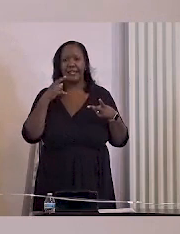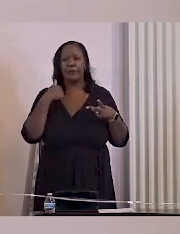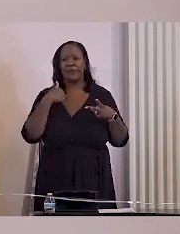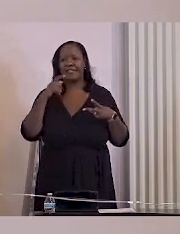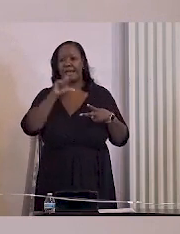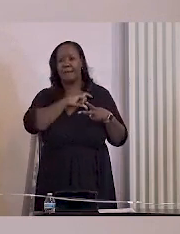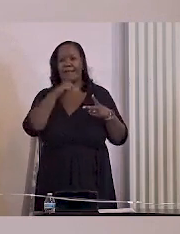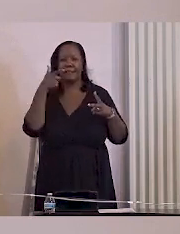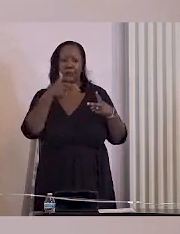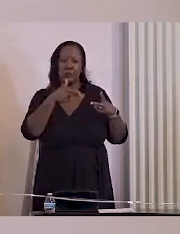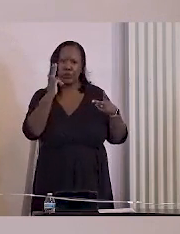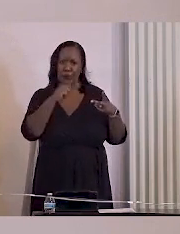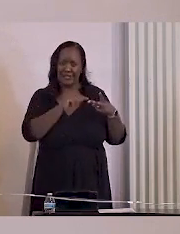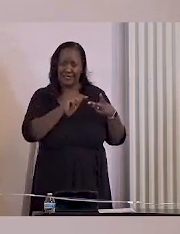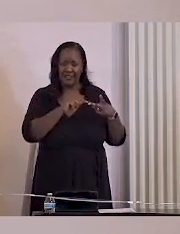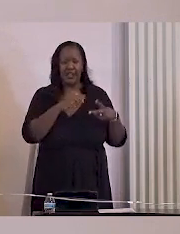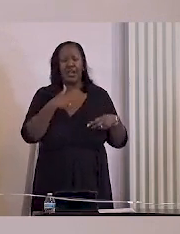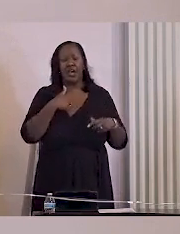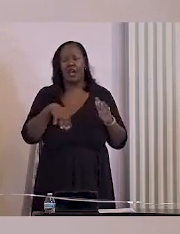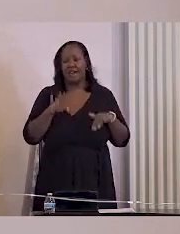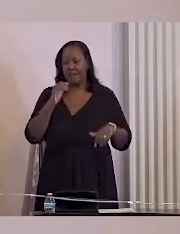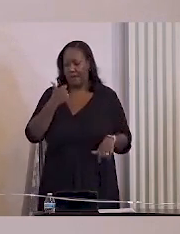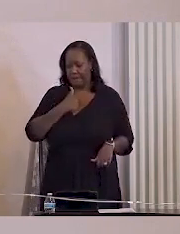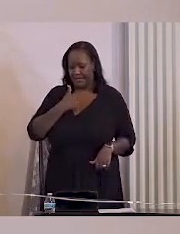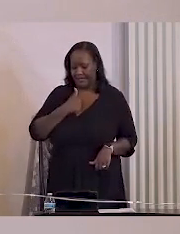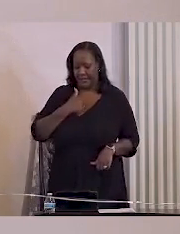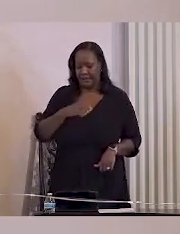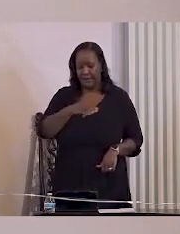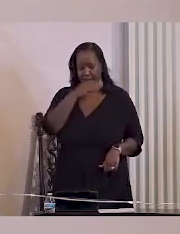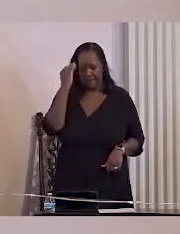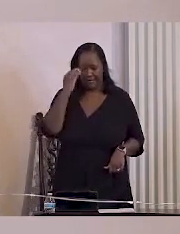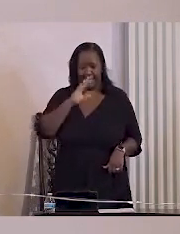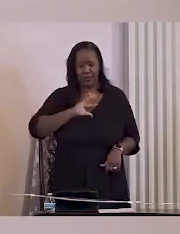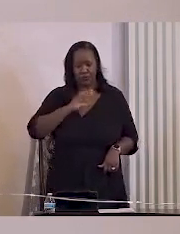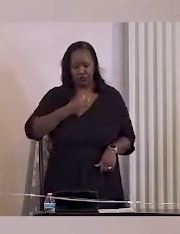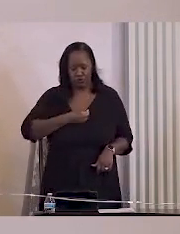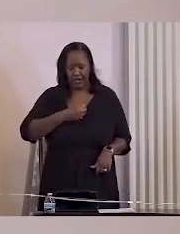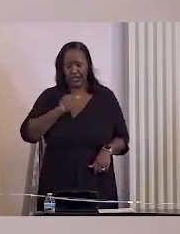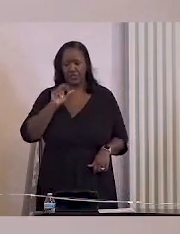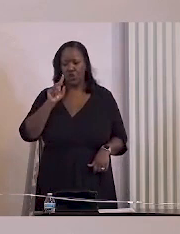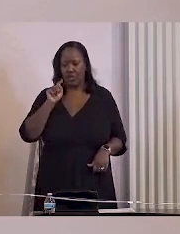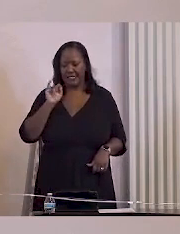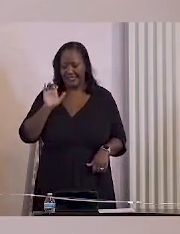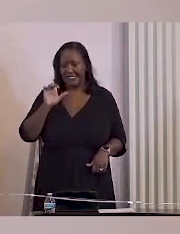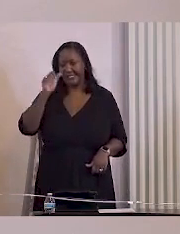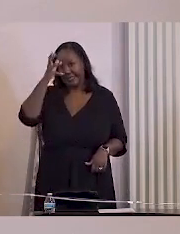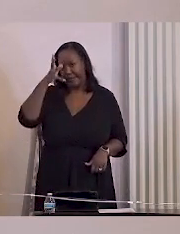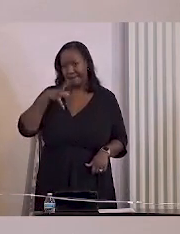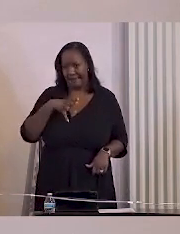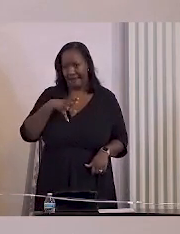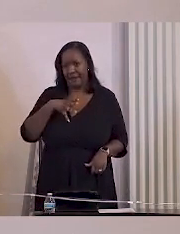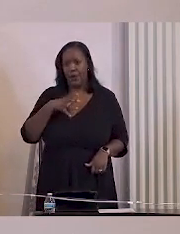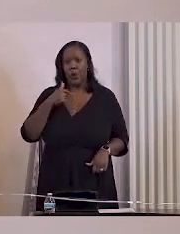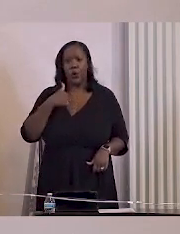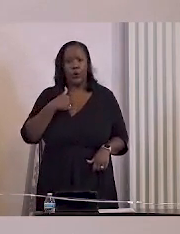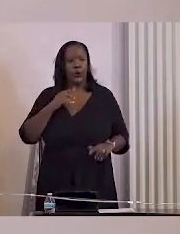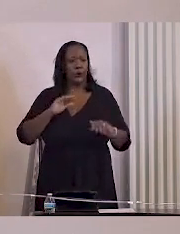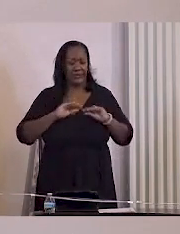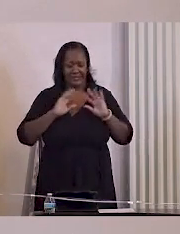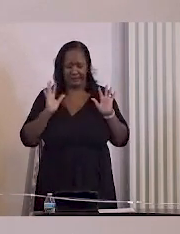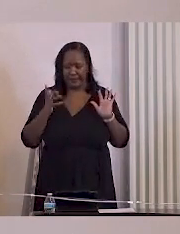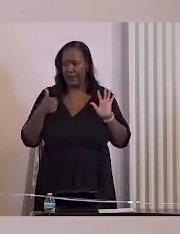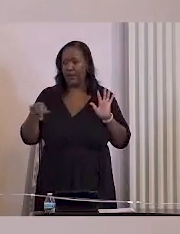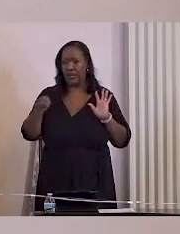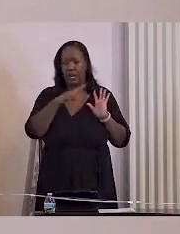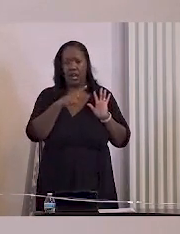shooting, I found myself, a Black trans autistic man, who is the parent of